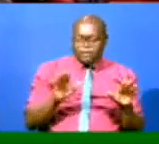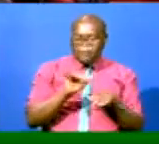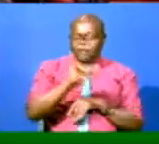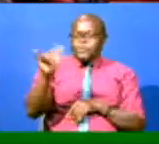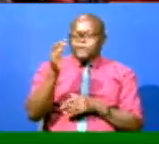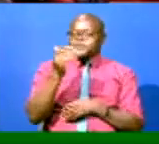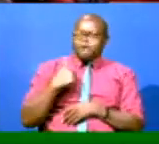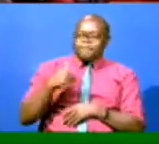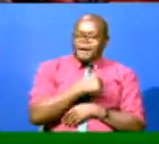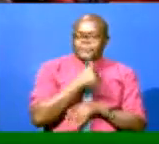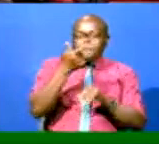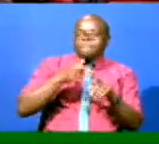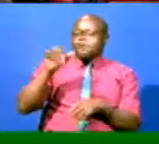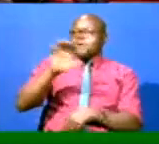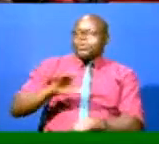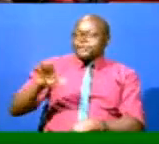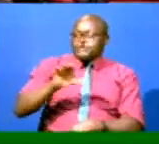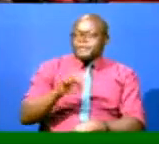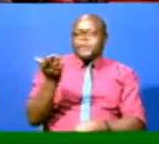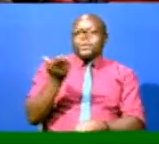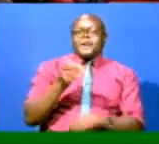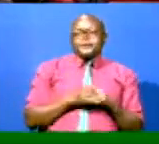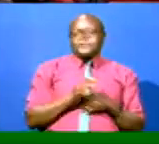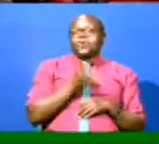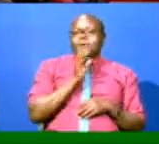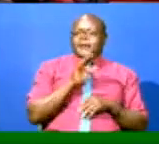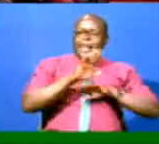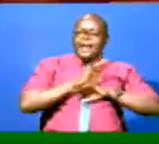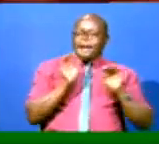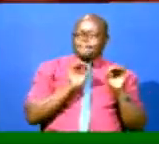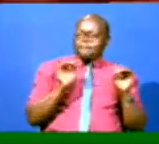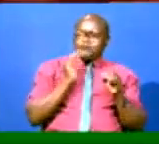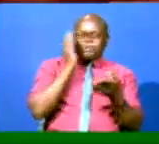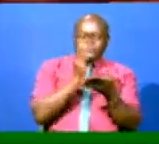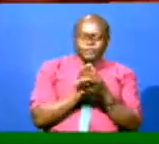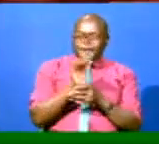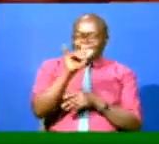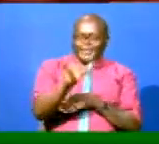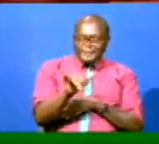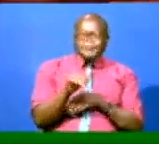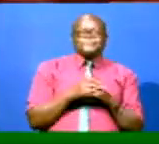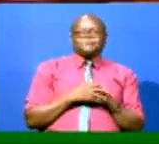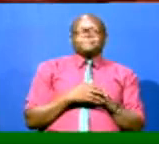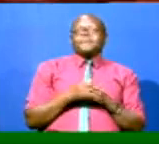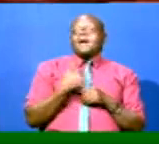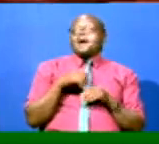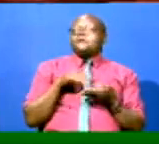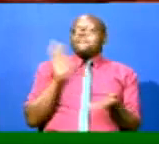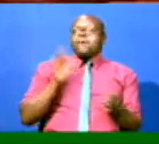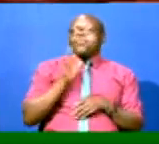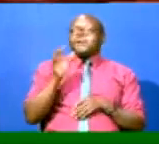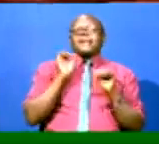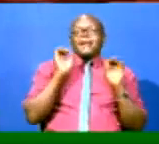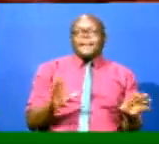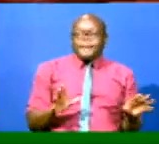who come from constituencies where water scarcity is a real and where we don't have much spring water,